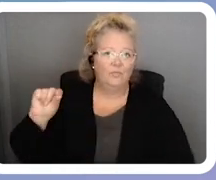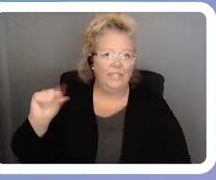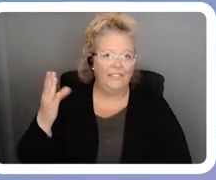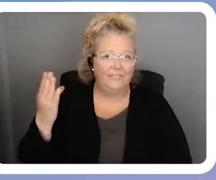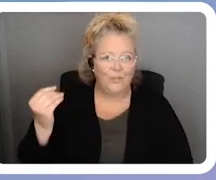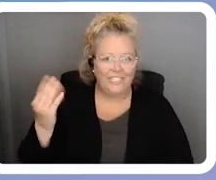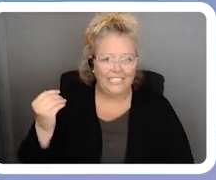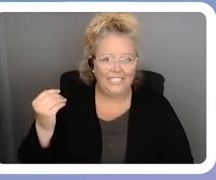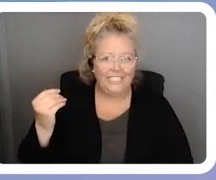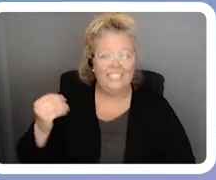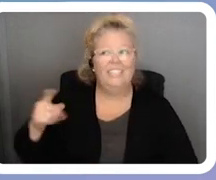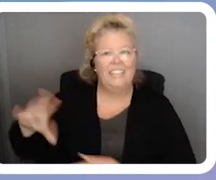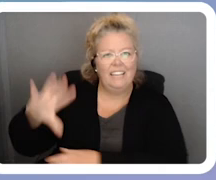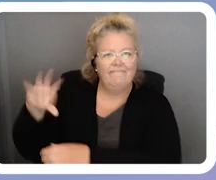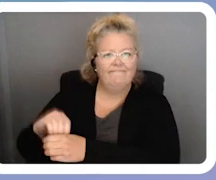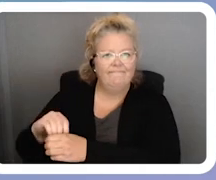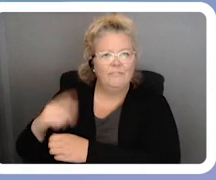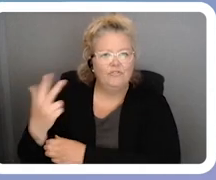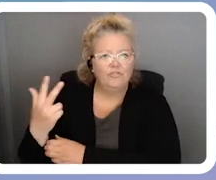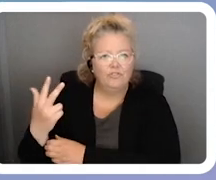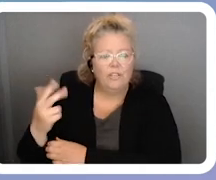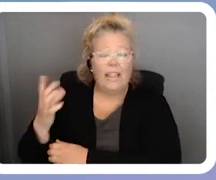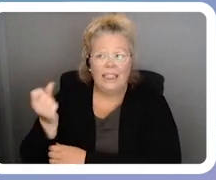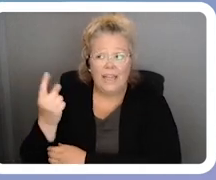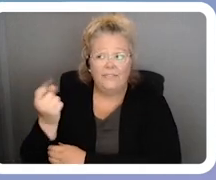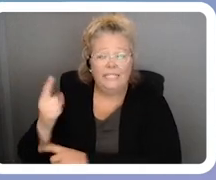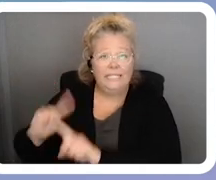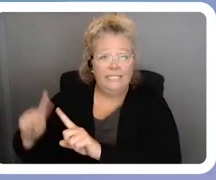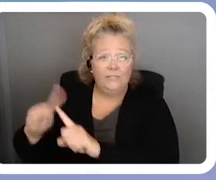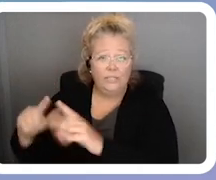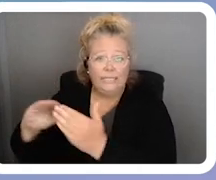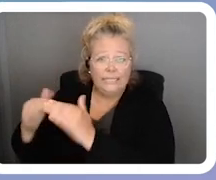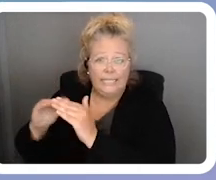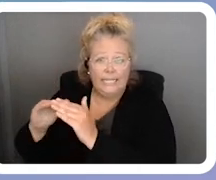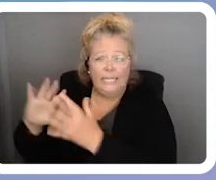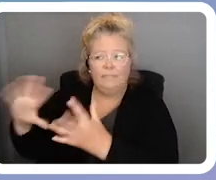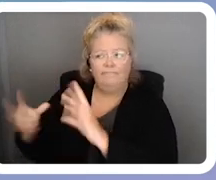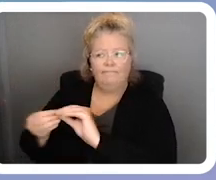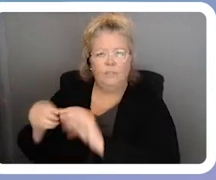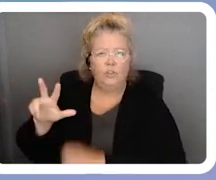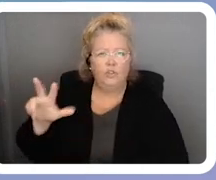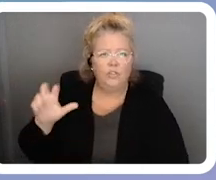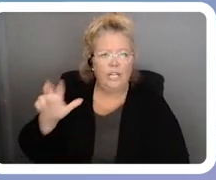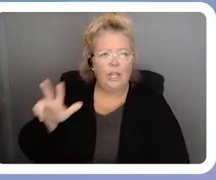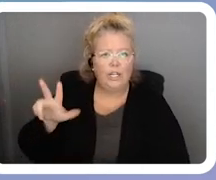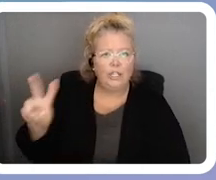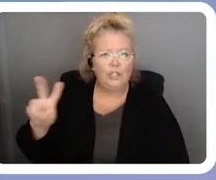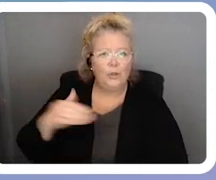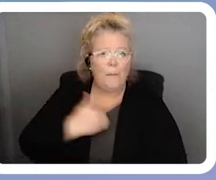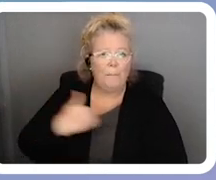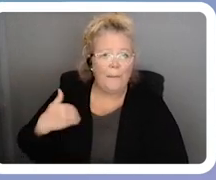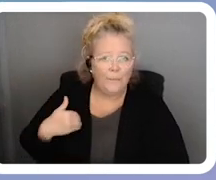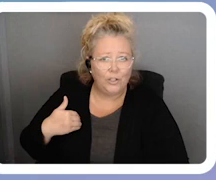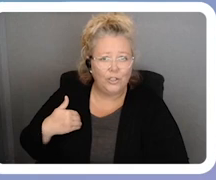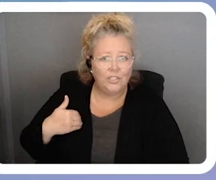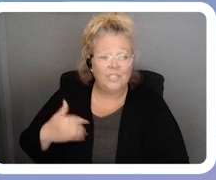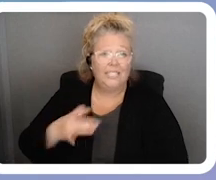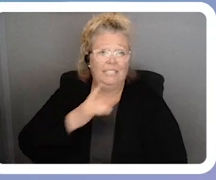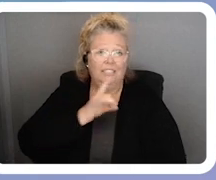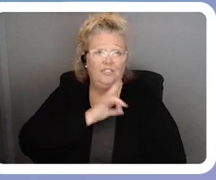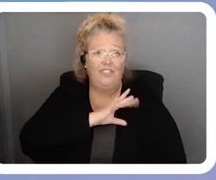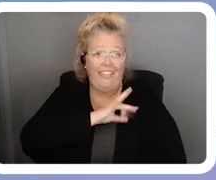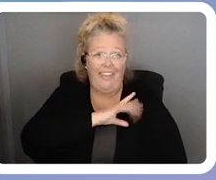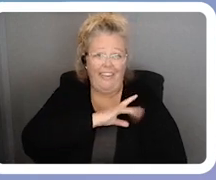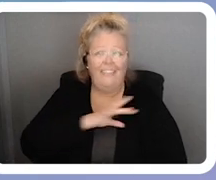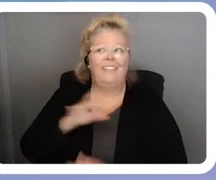and today encompassing 11 cities with 332 members overall. Best Buddies Chile